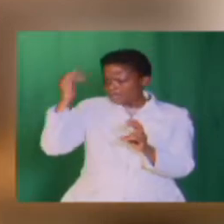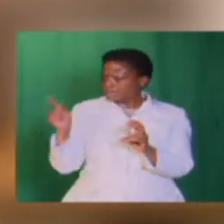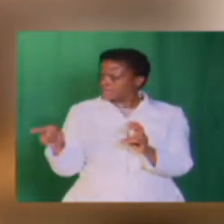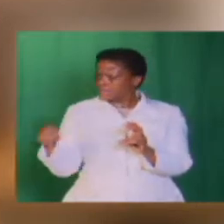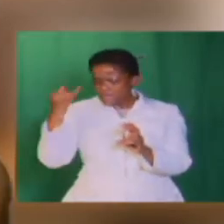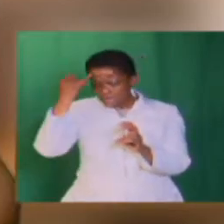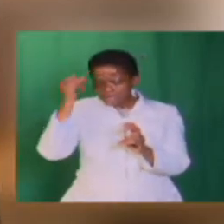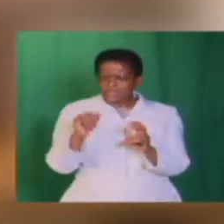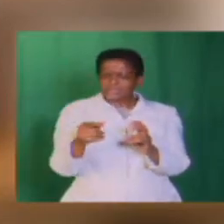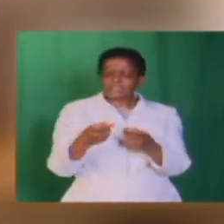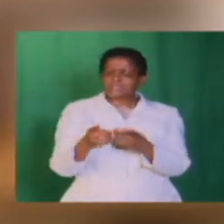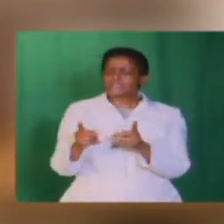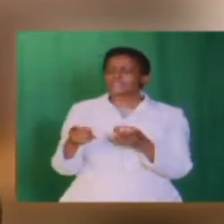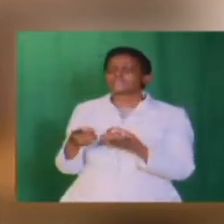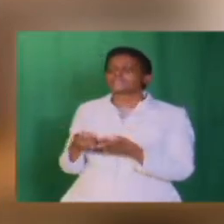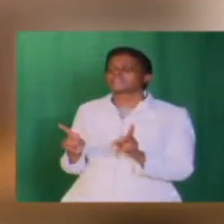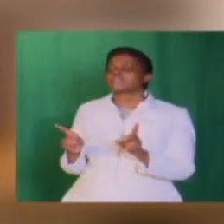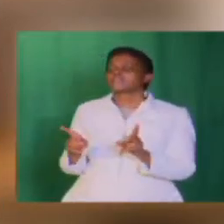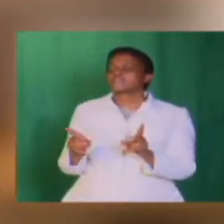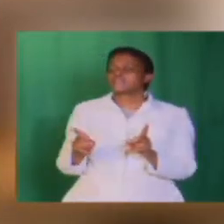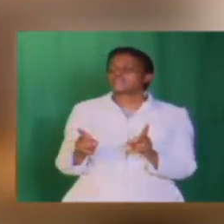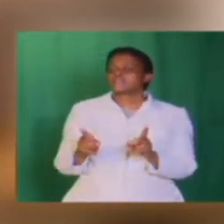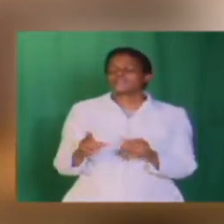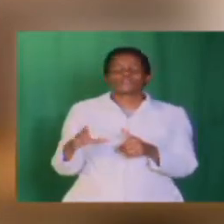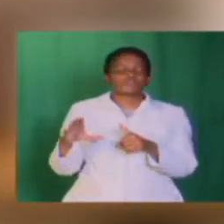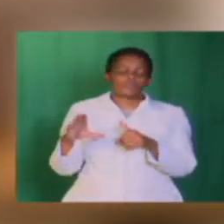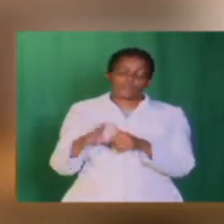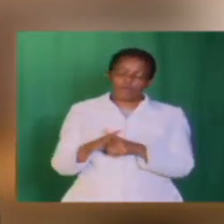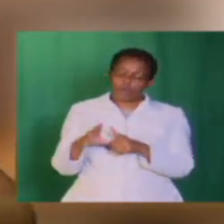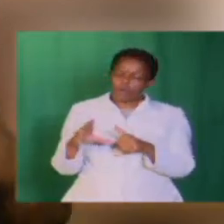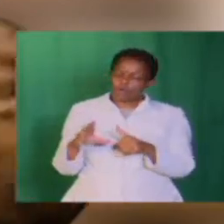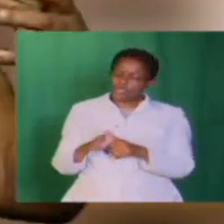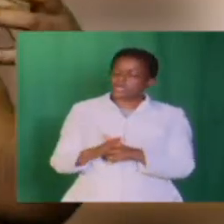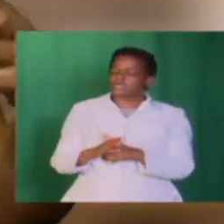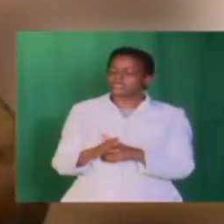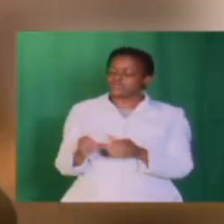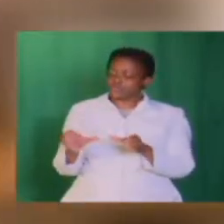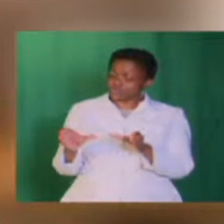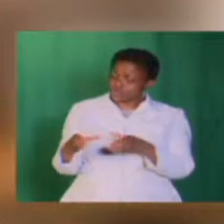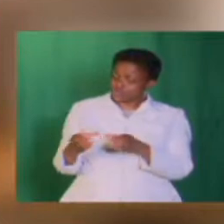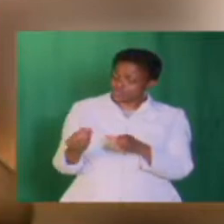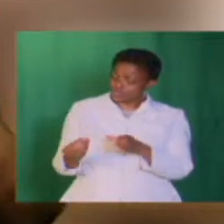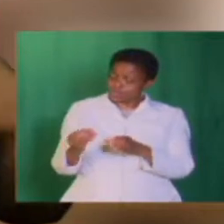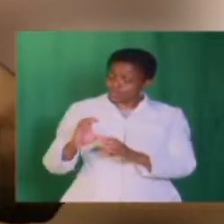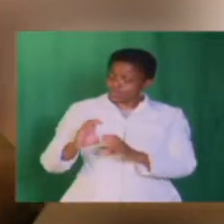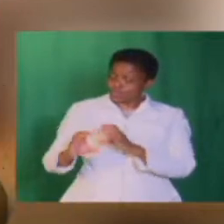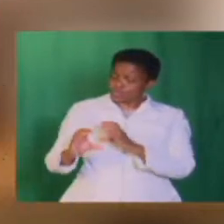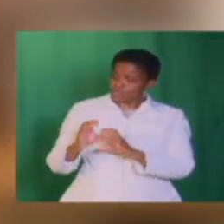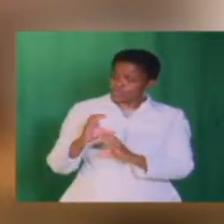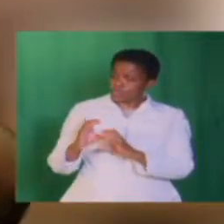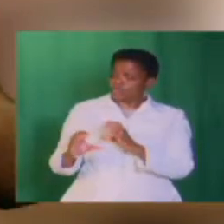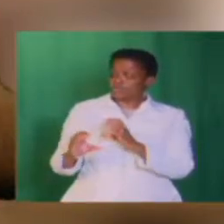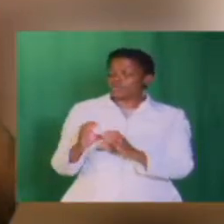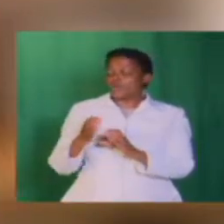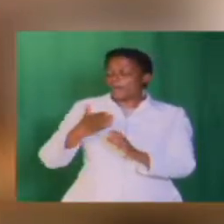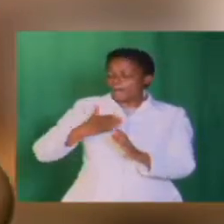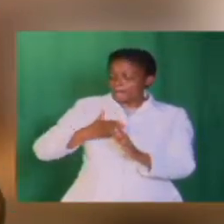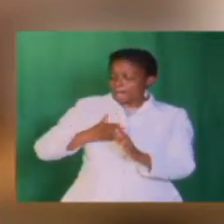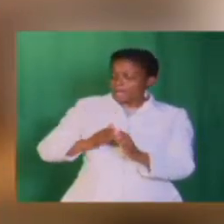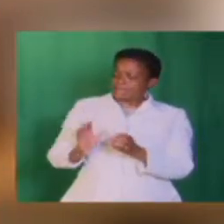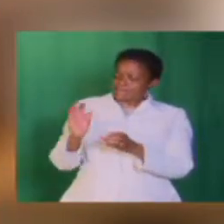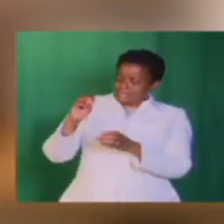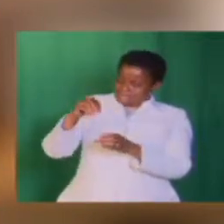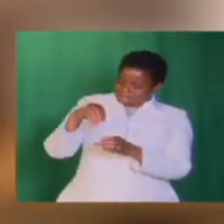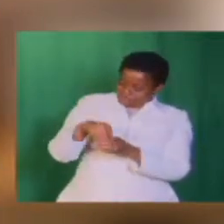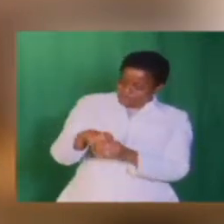your idea in that way. So it is very important, my dear Lena, that you find yourself developing or being part